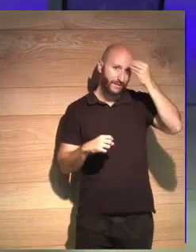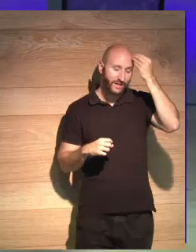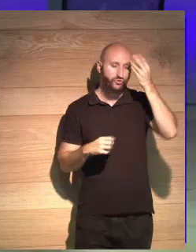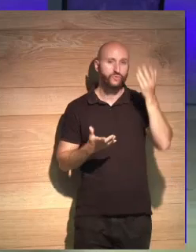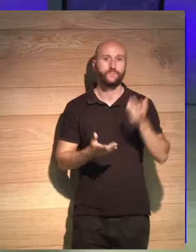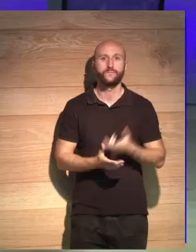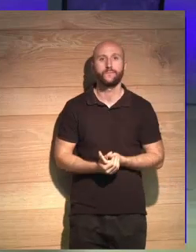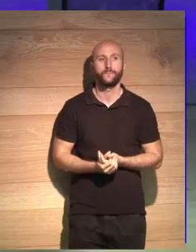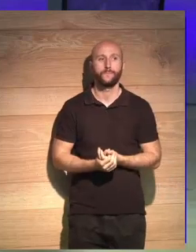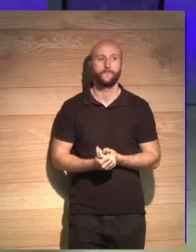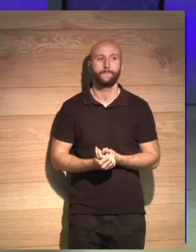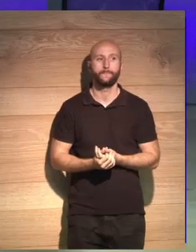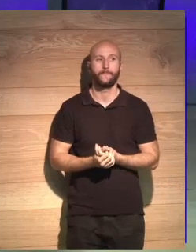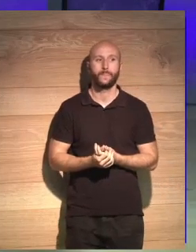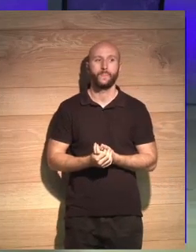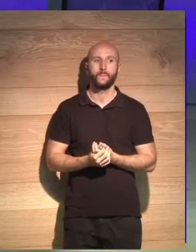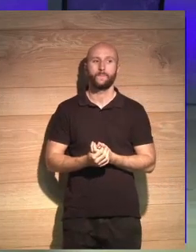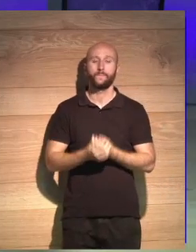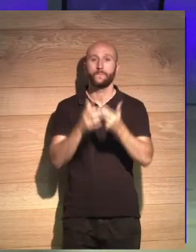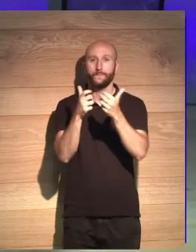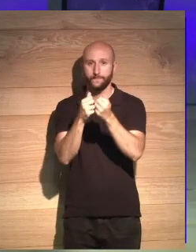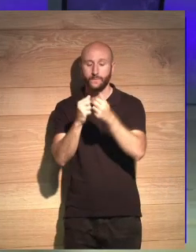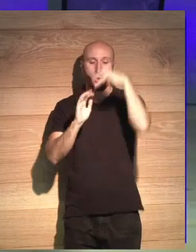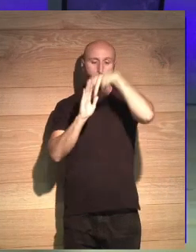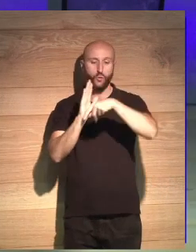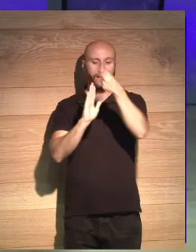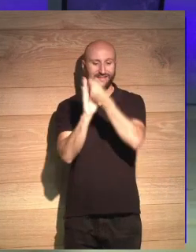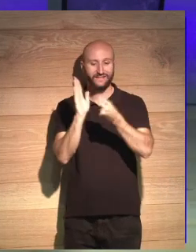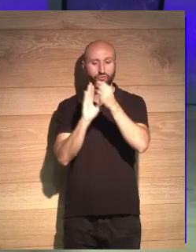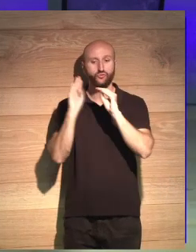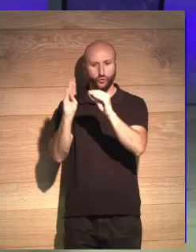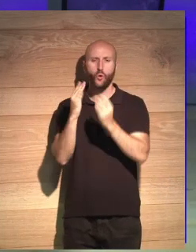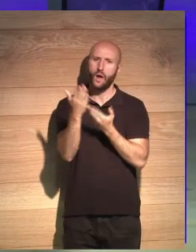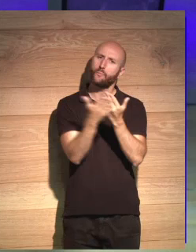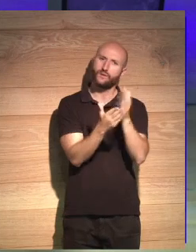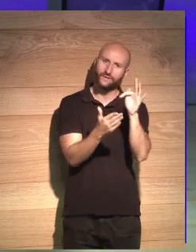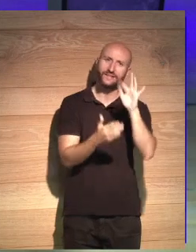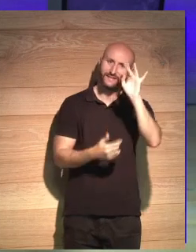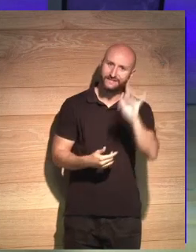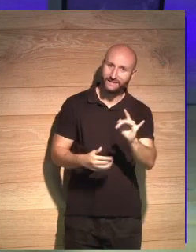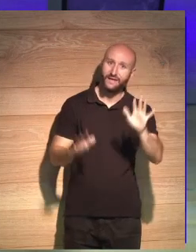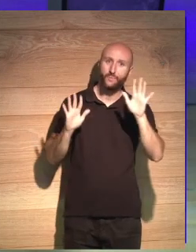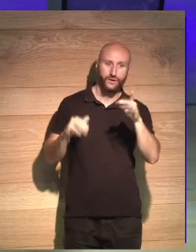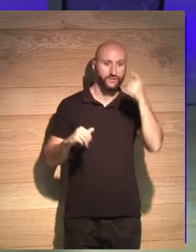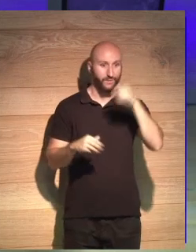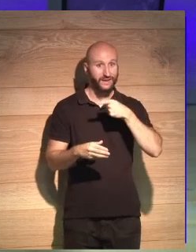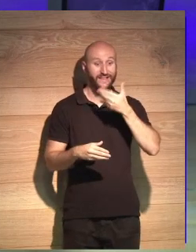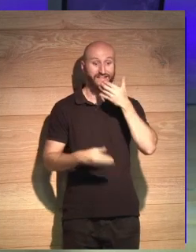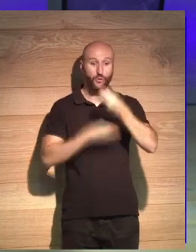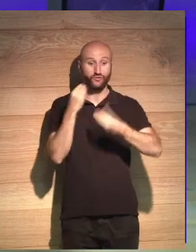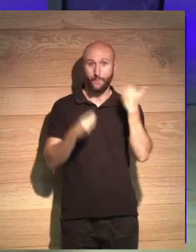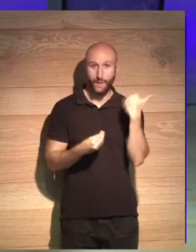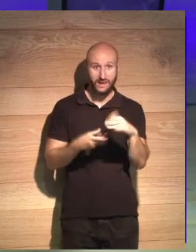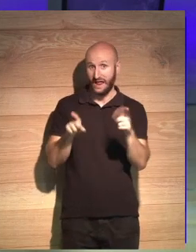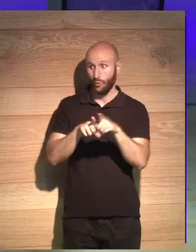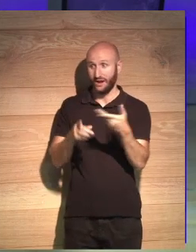thinking, which is socially accepted. And actually, games, they have a lot to